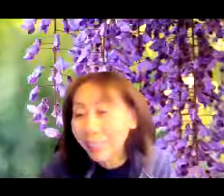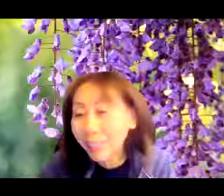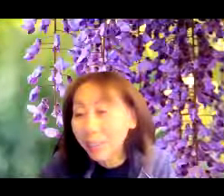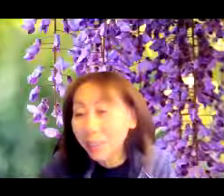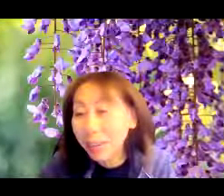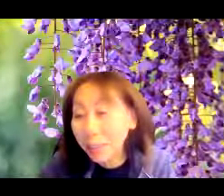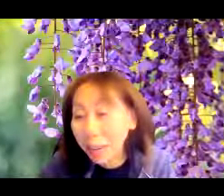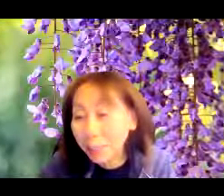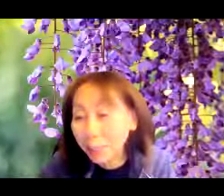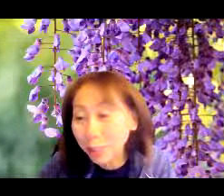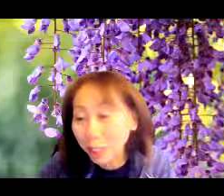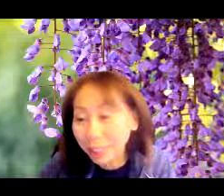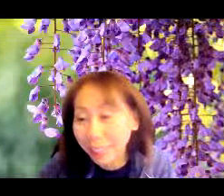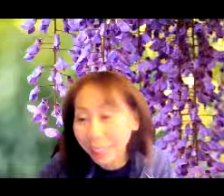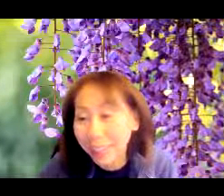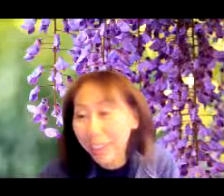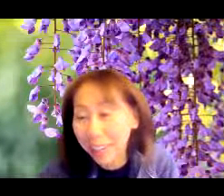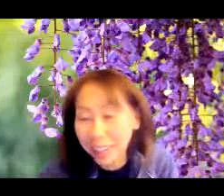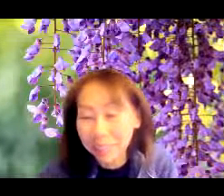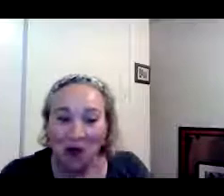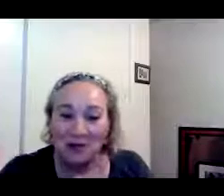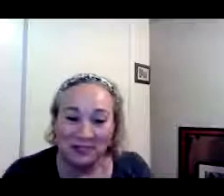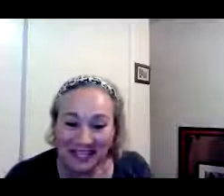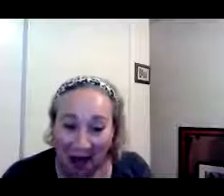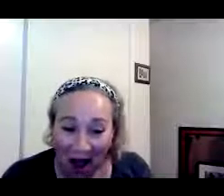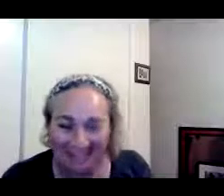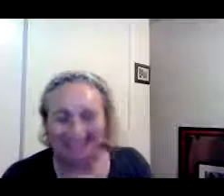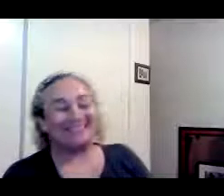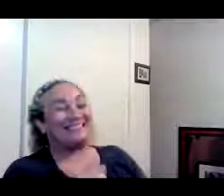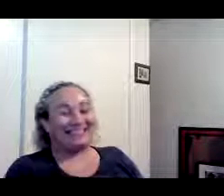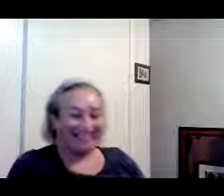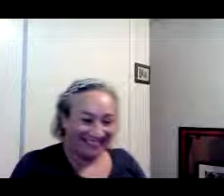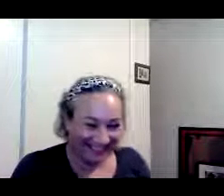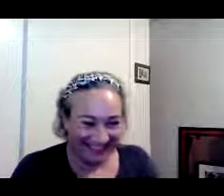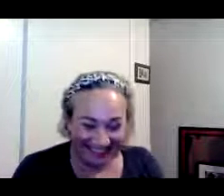Thank you. I'm sorry, I just checked in. No, you did not. Hi,